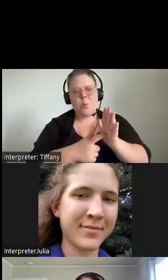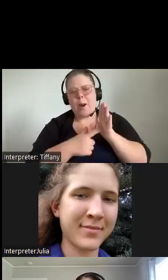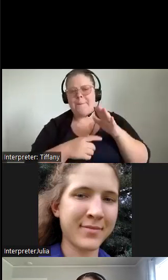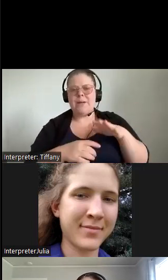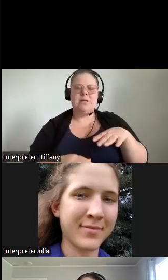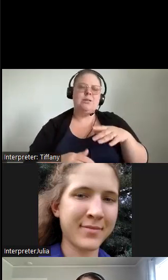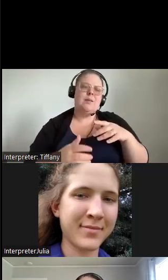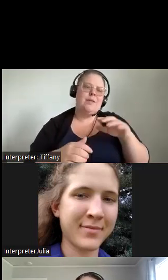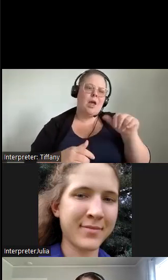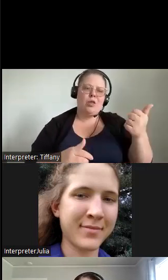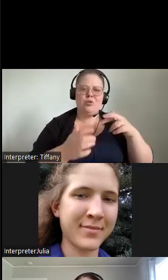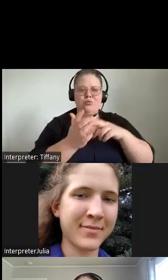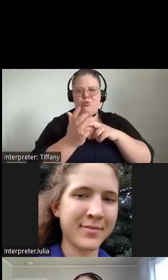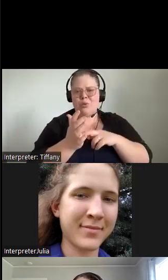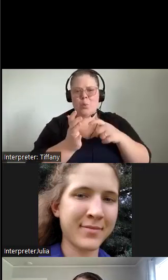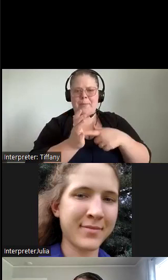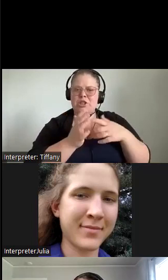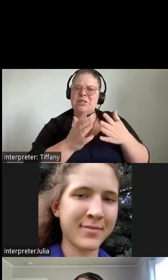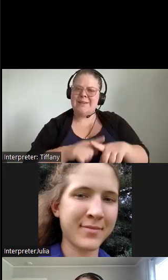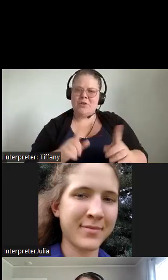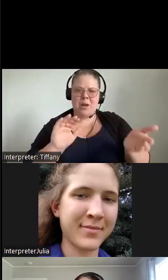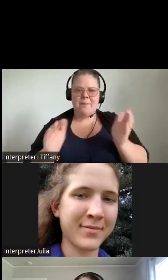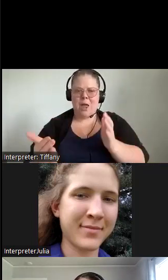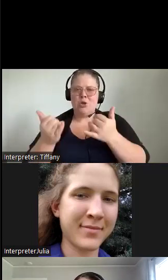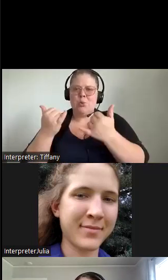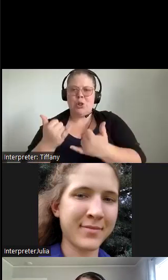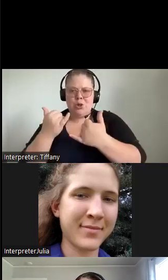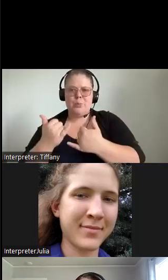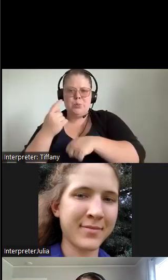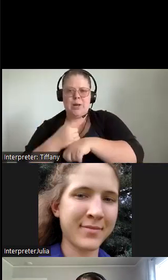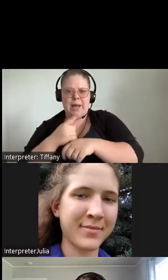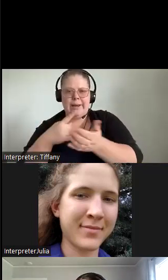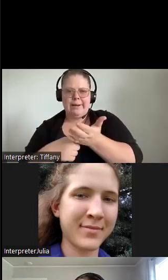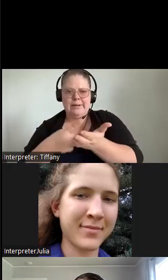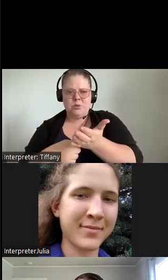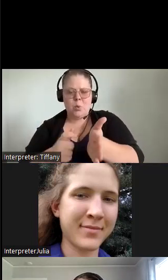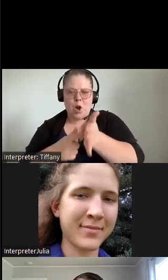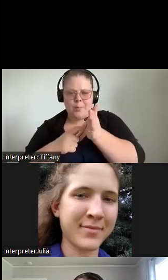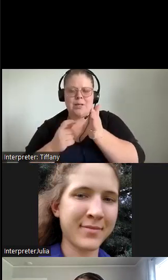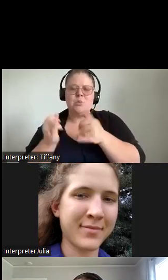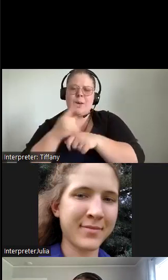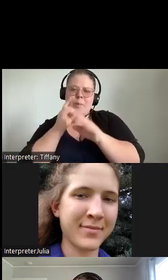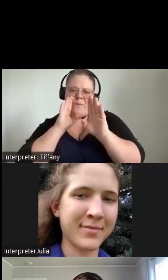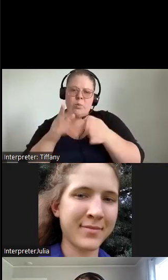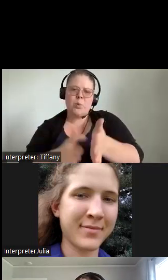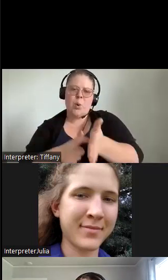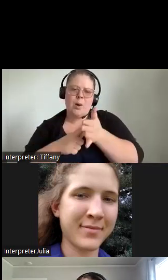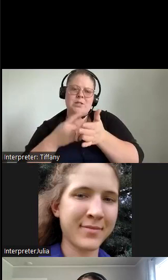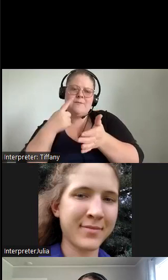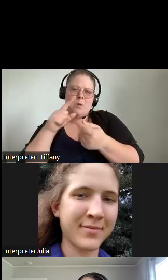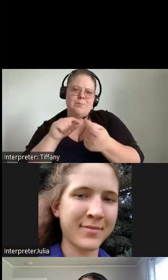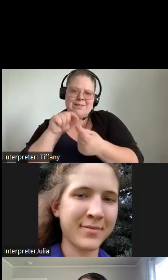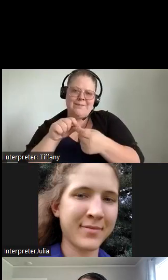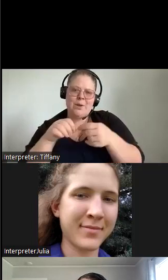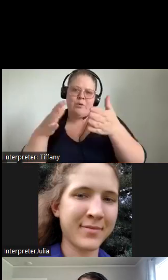and requirements are separate from these requirements that are just the requirements for specific provider